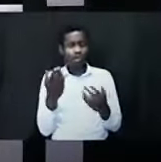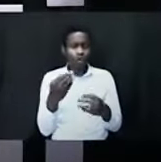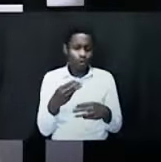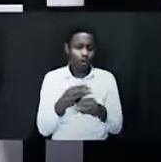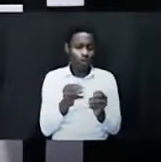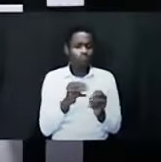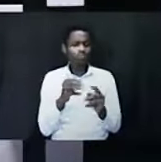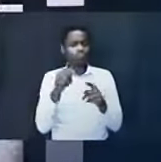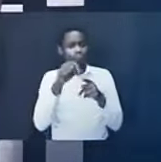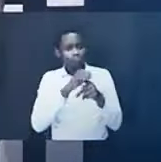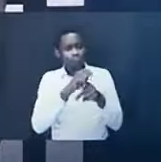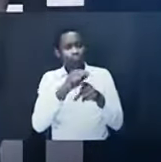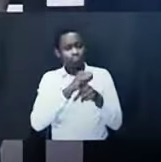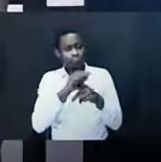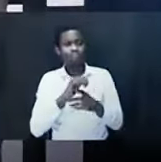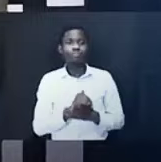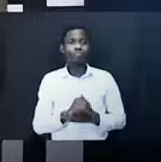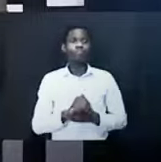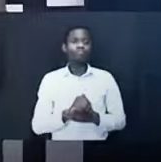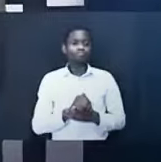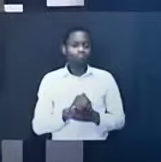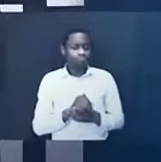will look at modeling.